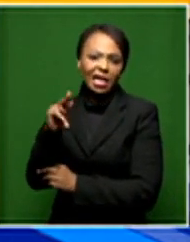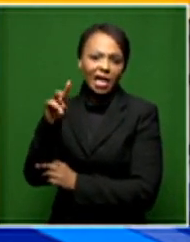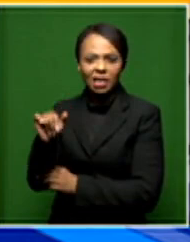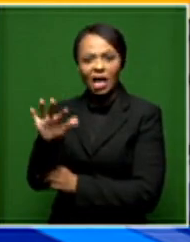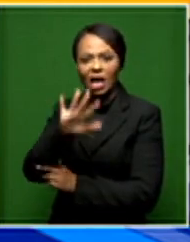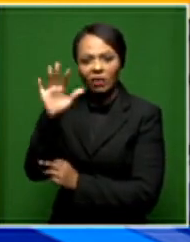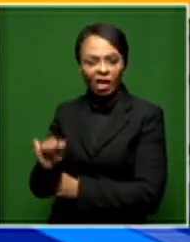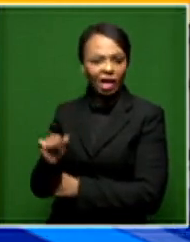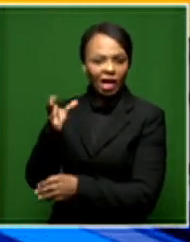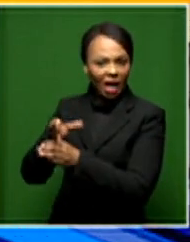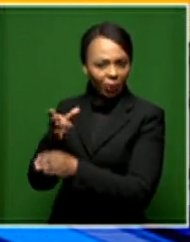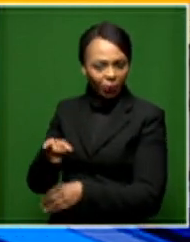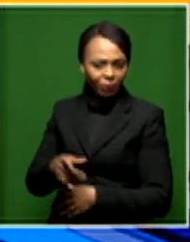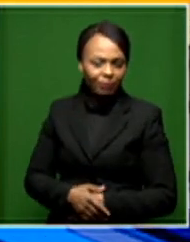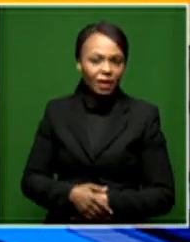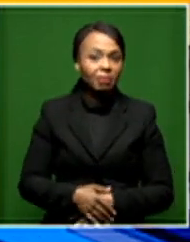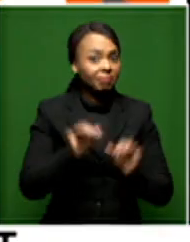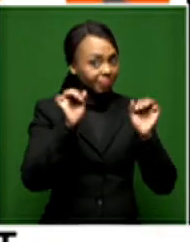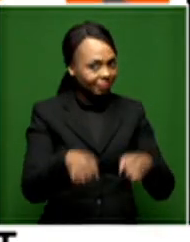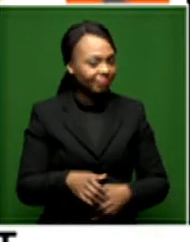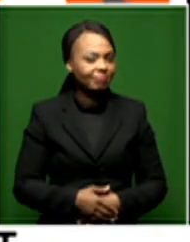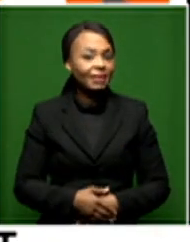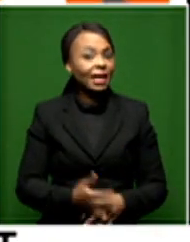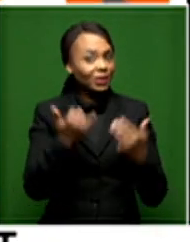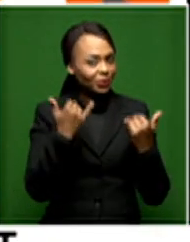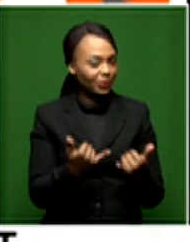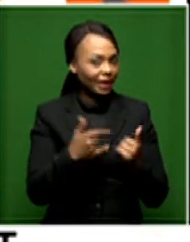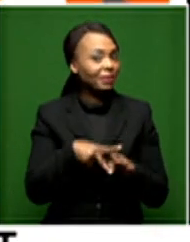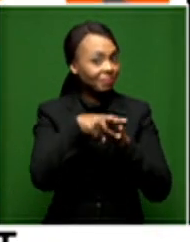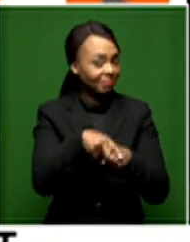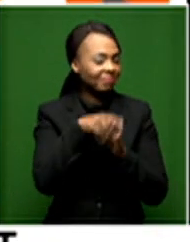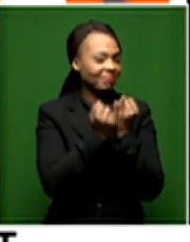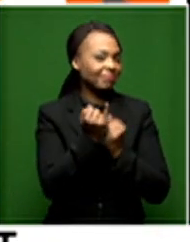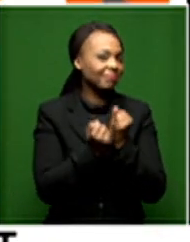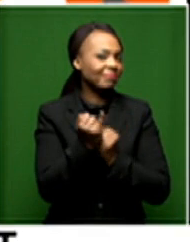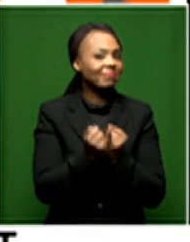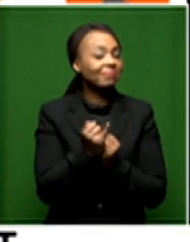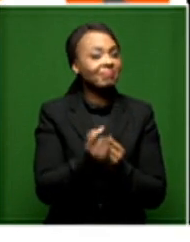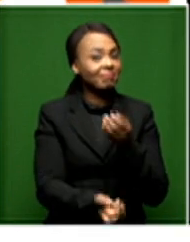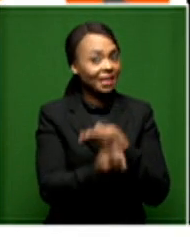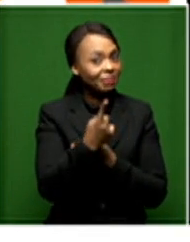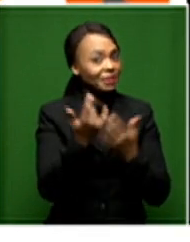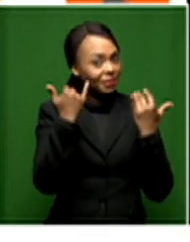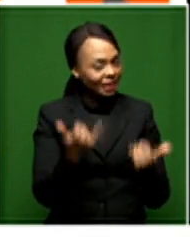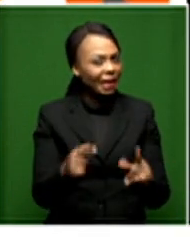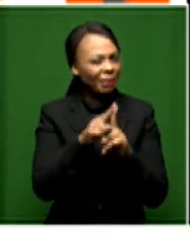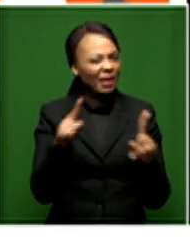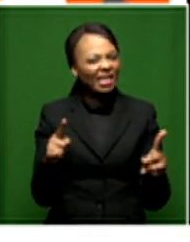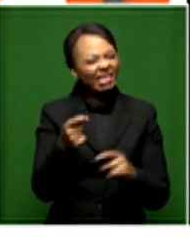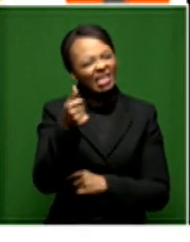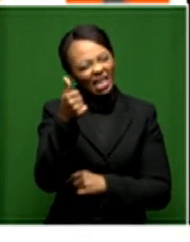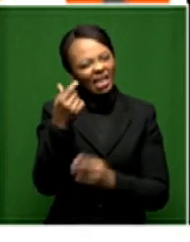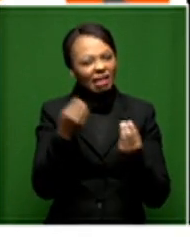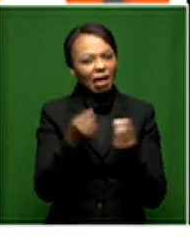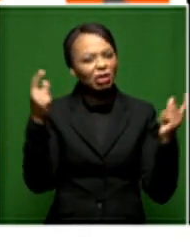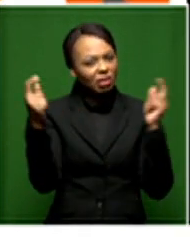we're gathering here at the Inanda Club today to put this event on. The only thing that has unfortunately changed for us this year is